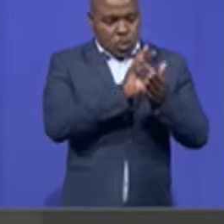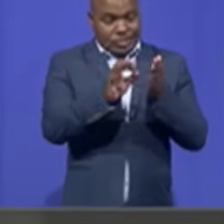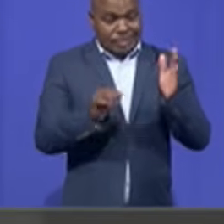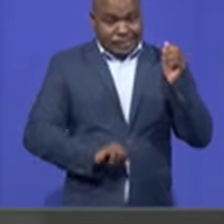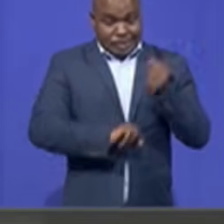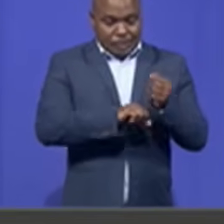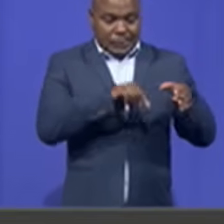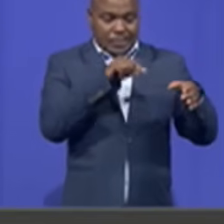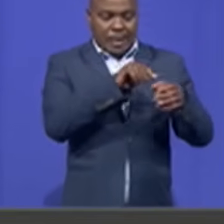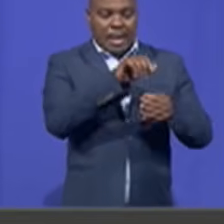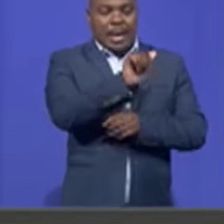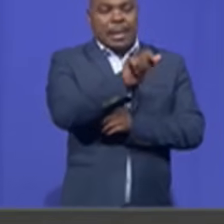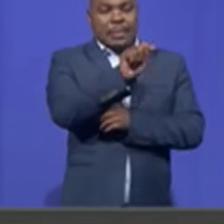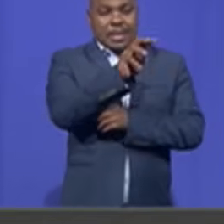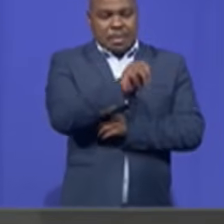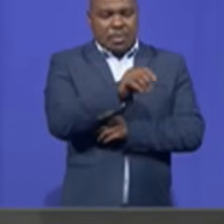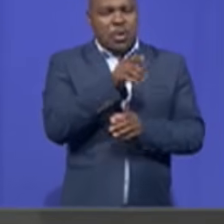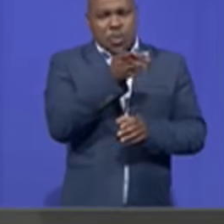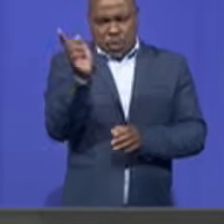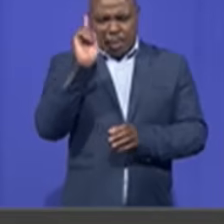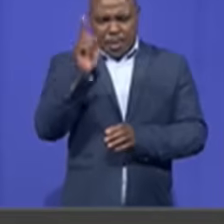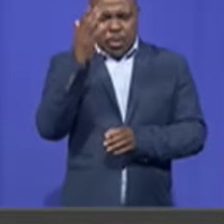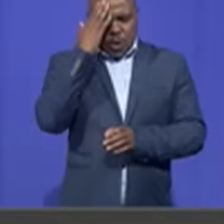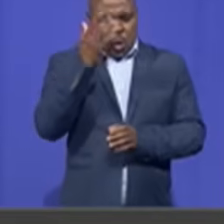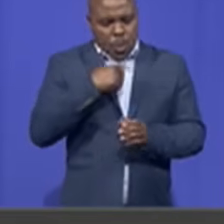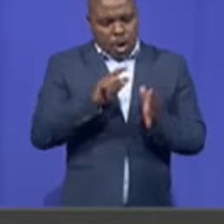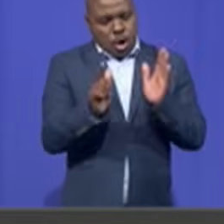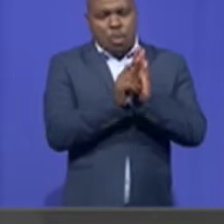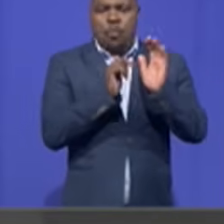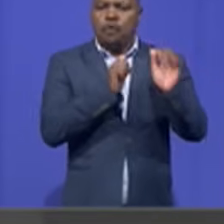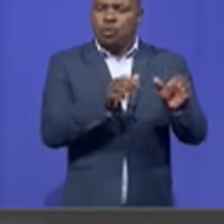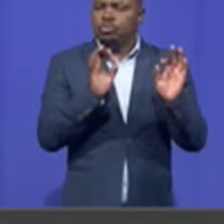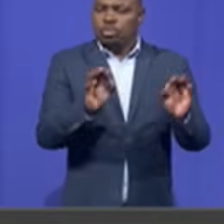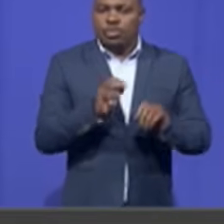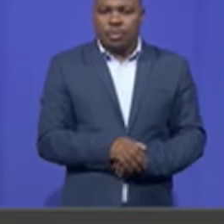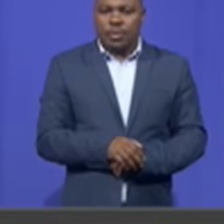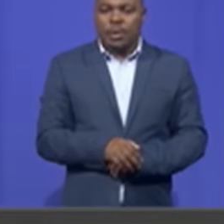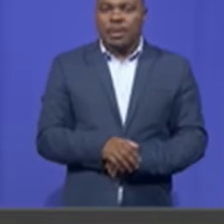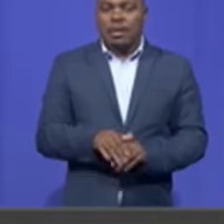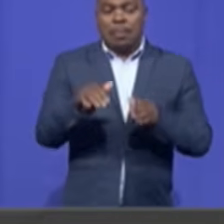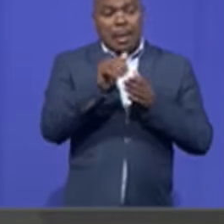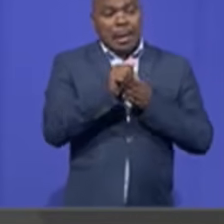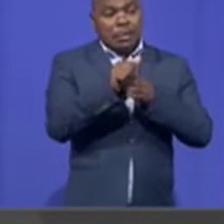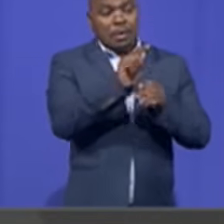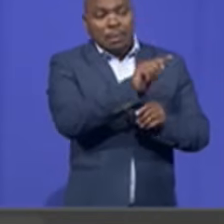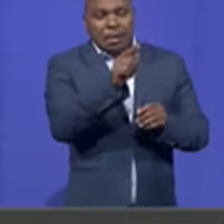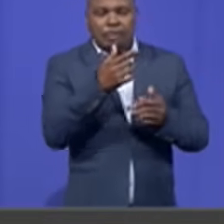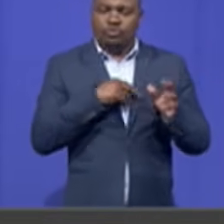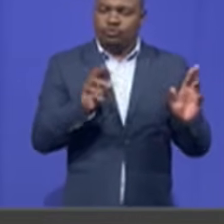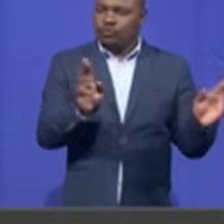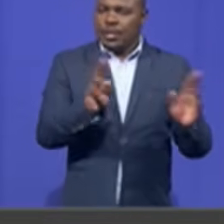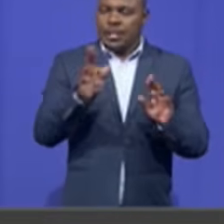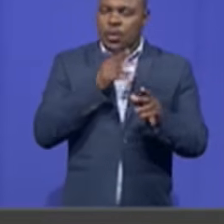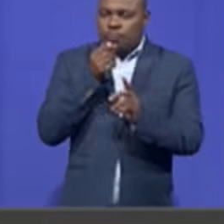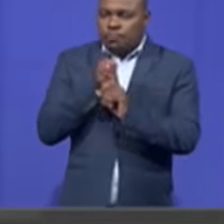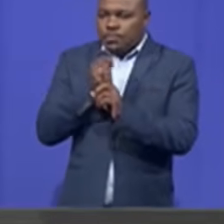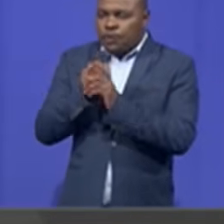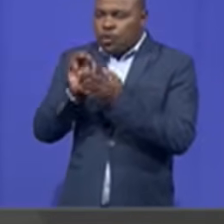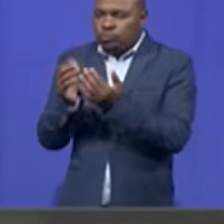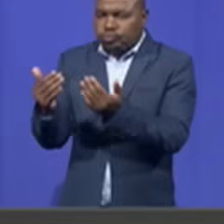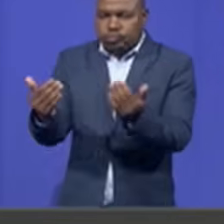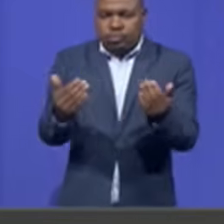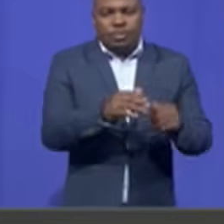very well that we are going to follow the law to the T. Balatedi ba mokgatlho ba malala laotswe go ka simolola go ngokela lekoko